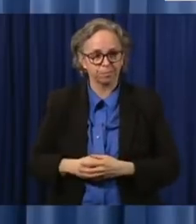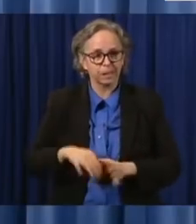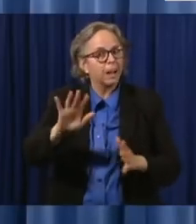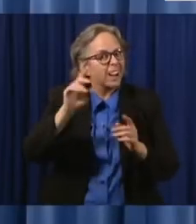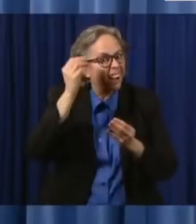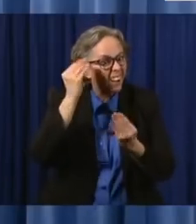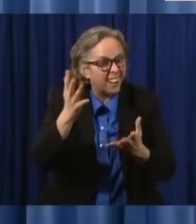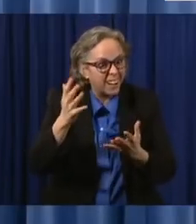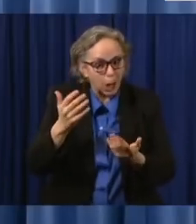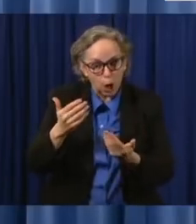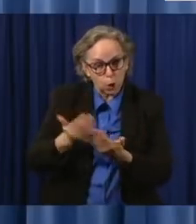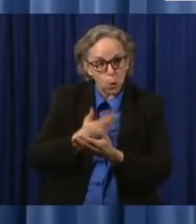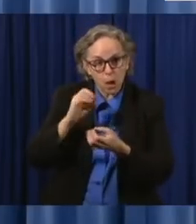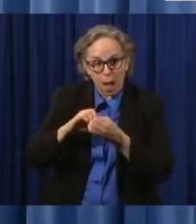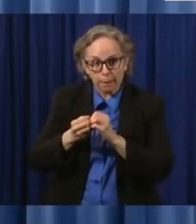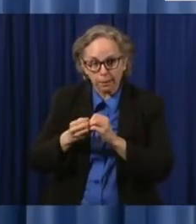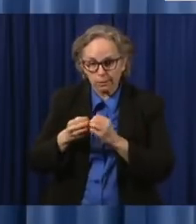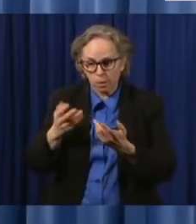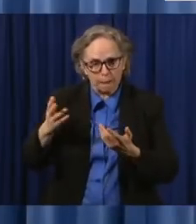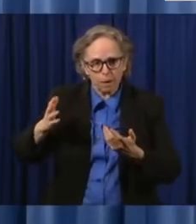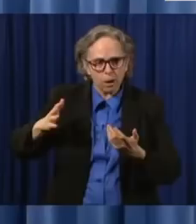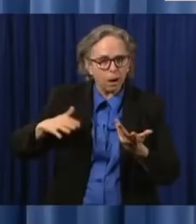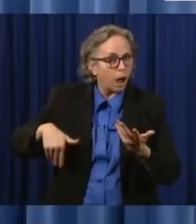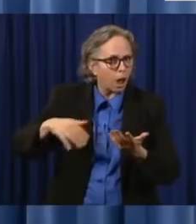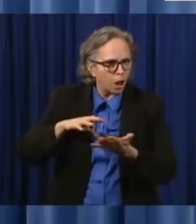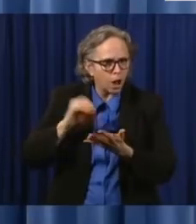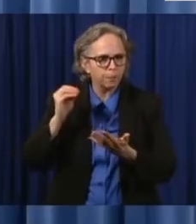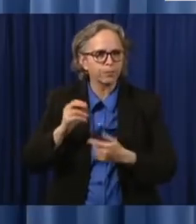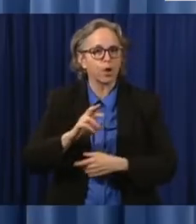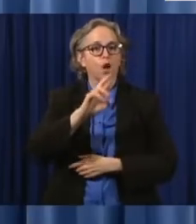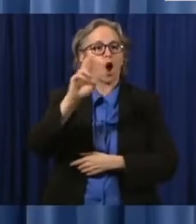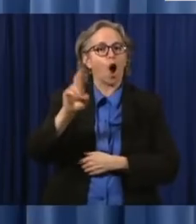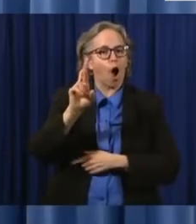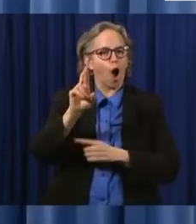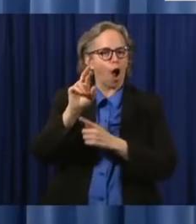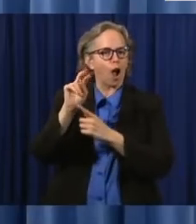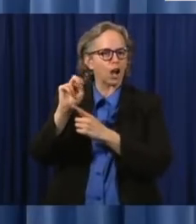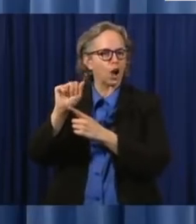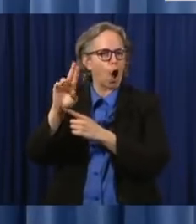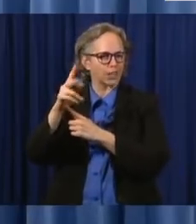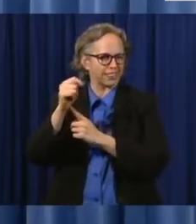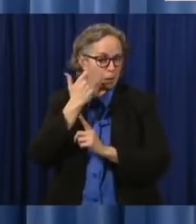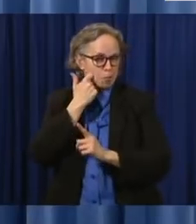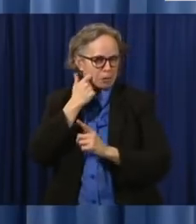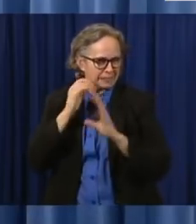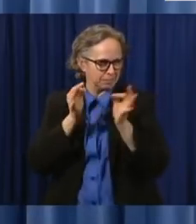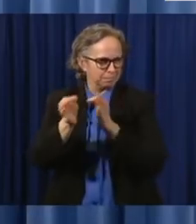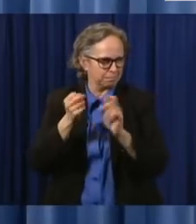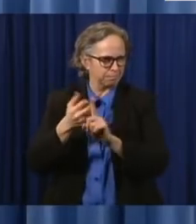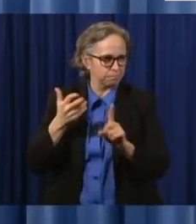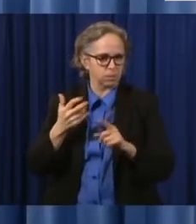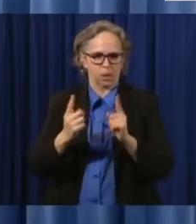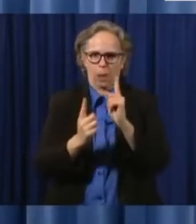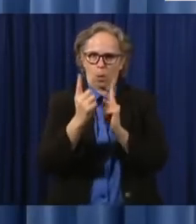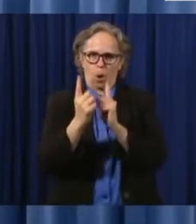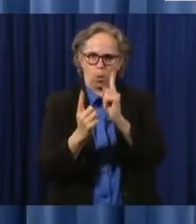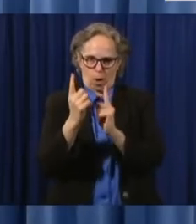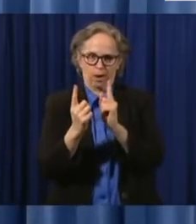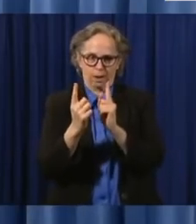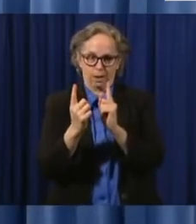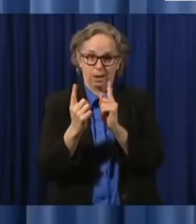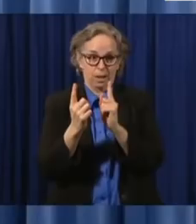but we've been watching it for a while in Ohio. The R naught number is now 1-to-1. It had